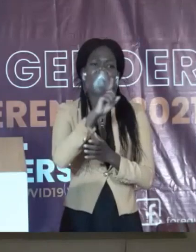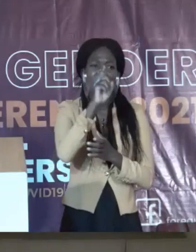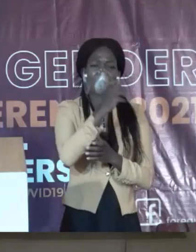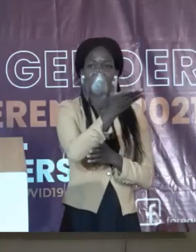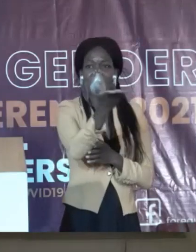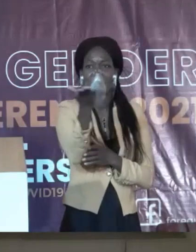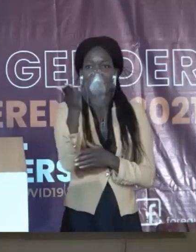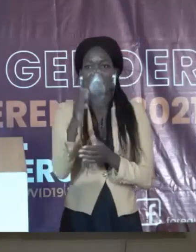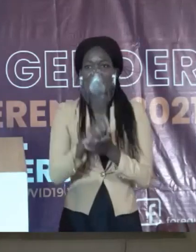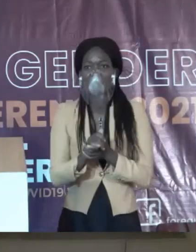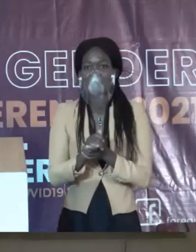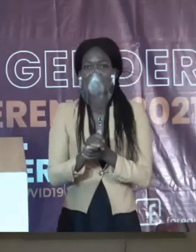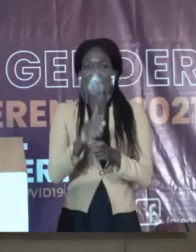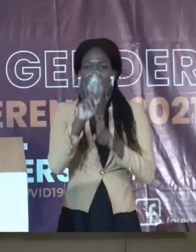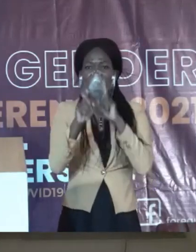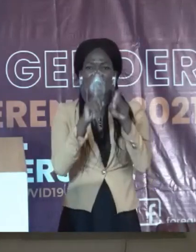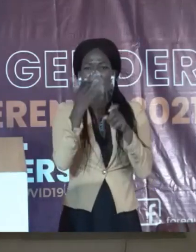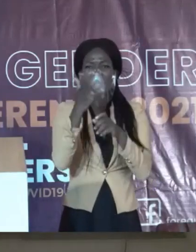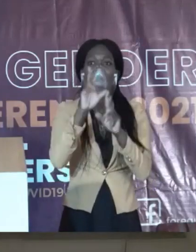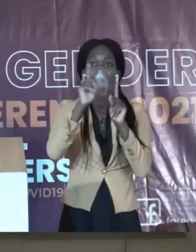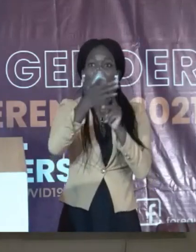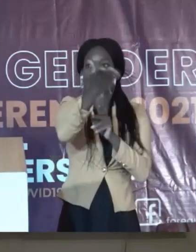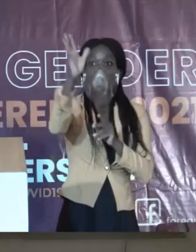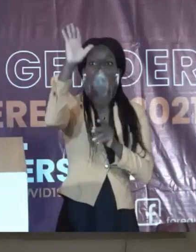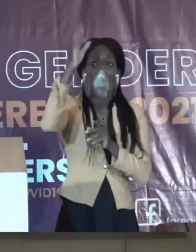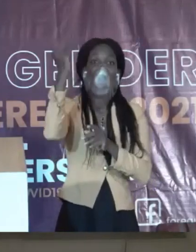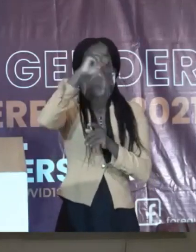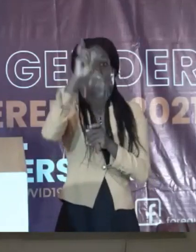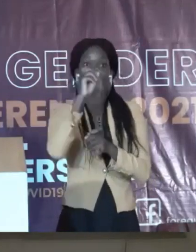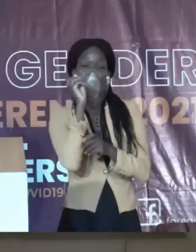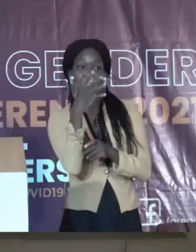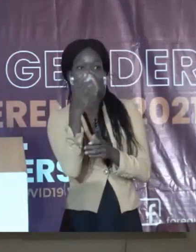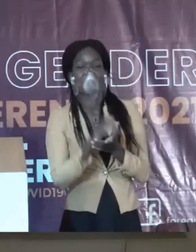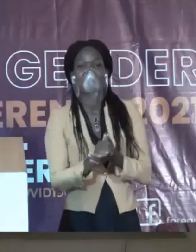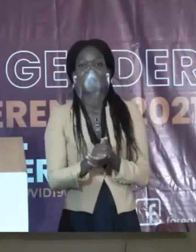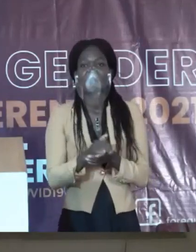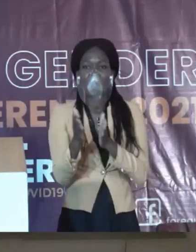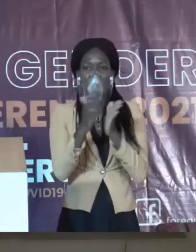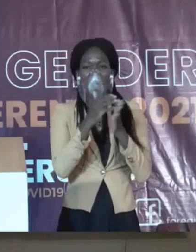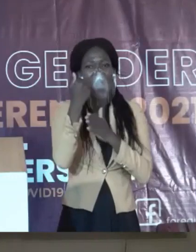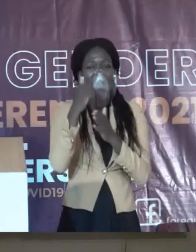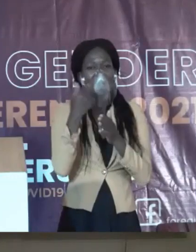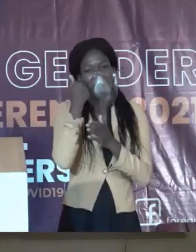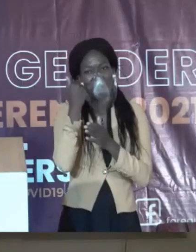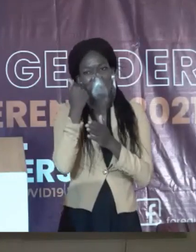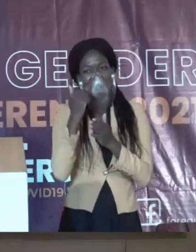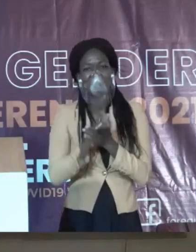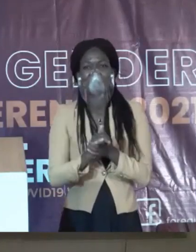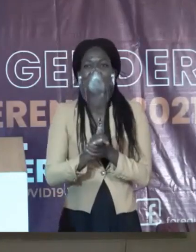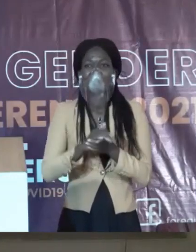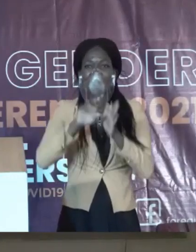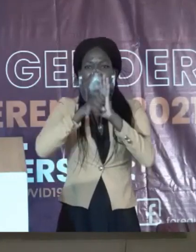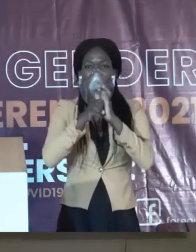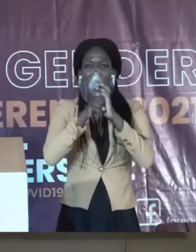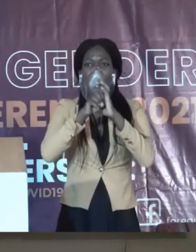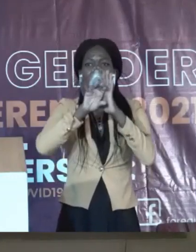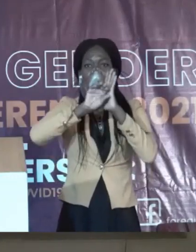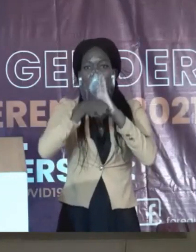one of the questions that has come from the audience, is concerning the COVID-19